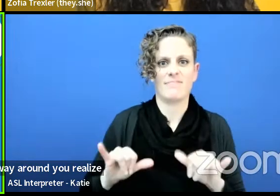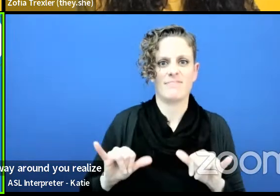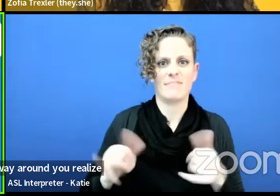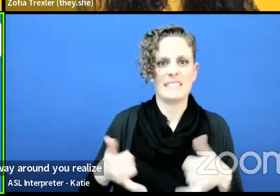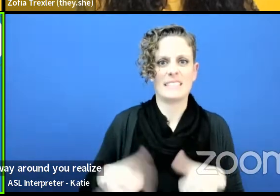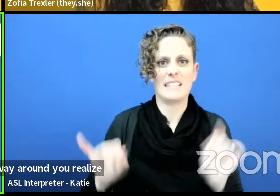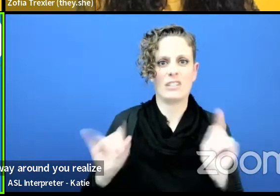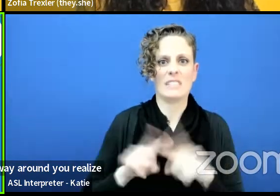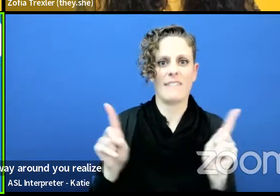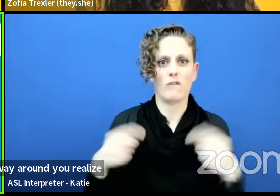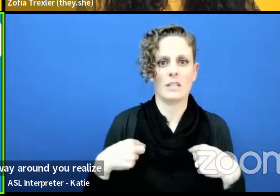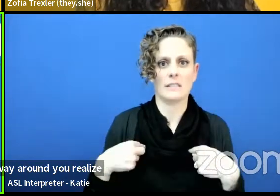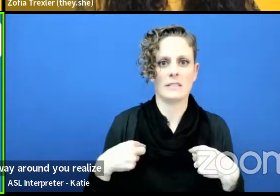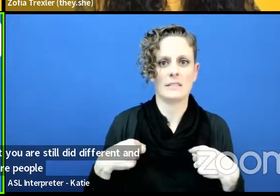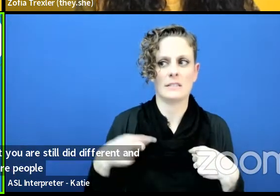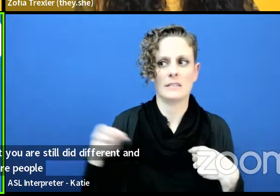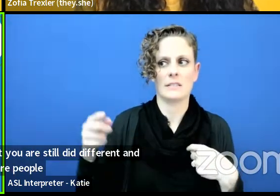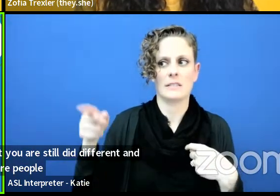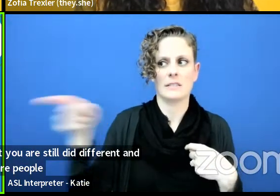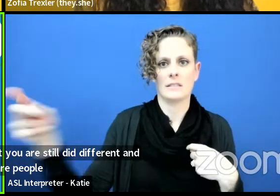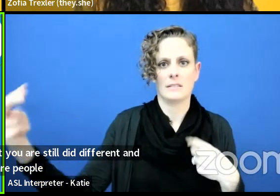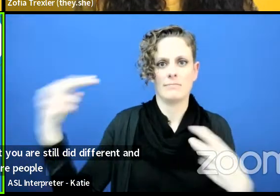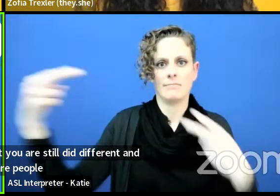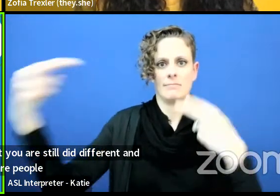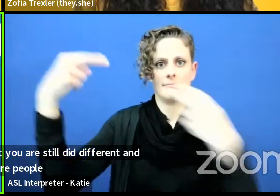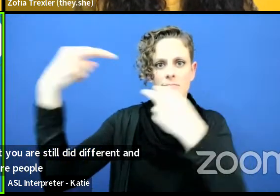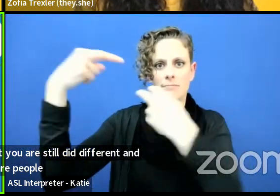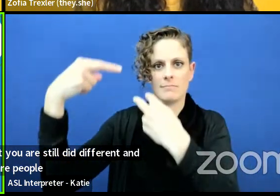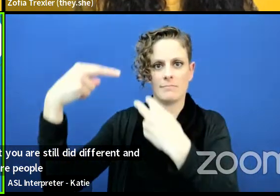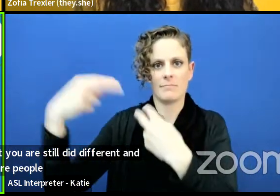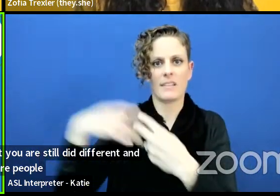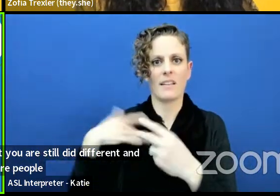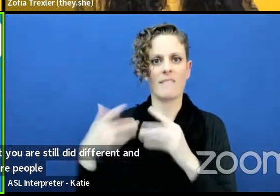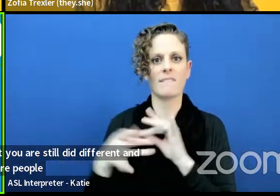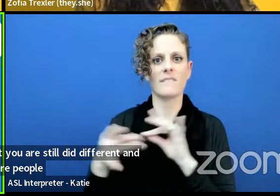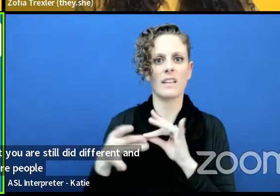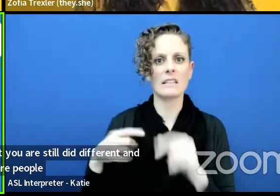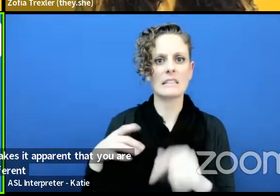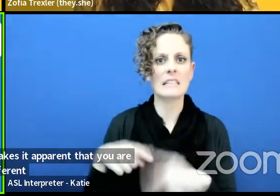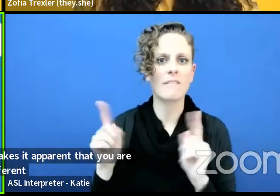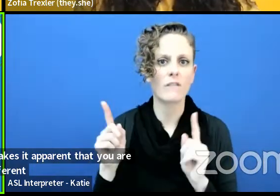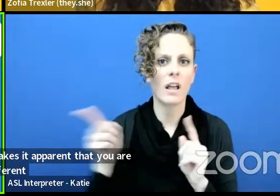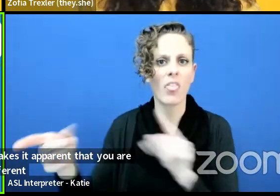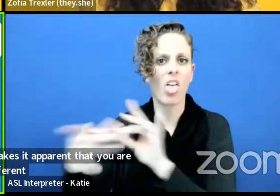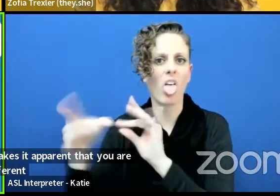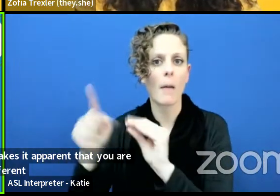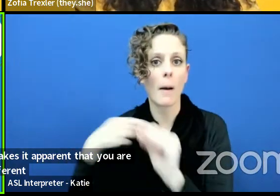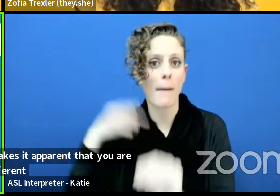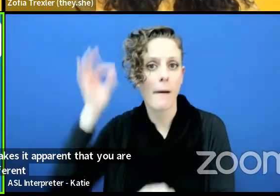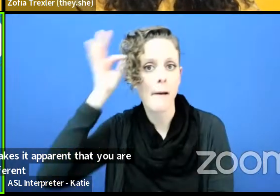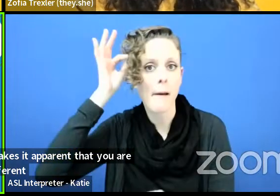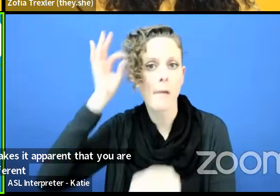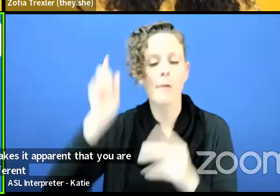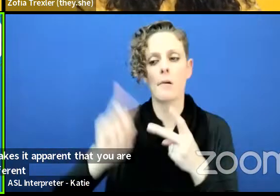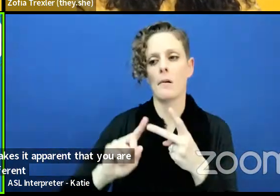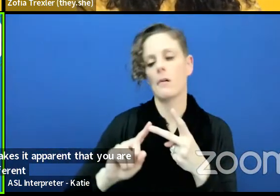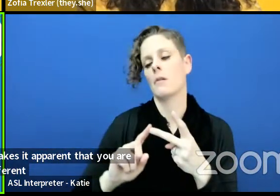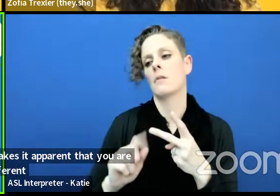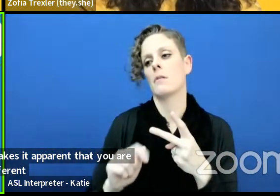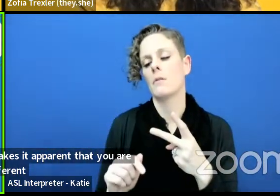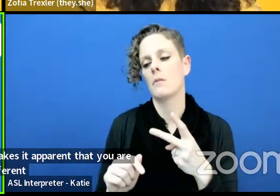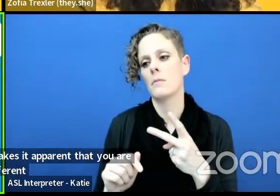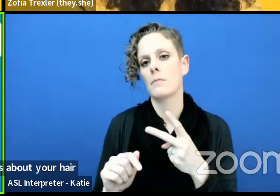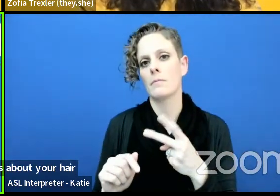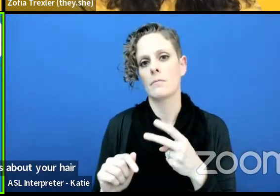that makes it very apparent that you're different, with comments about your hair, comments about, you're